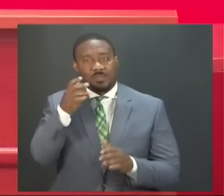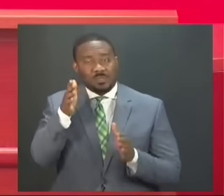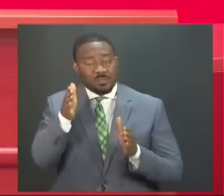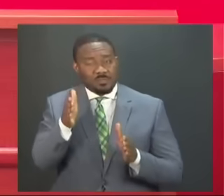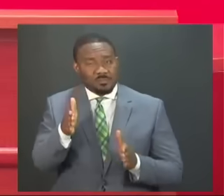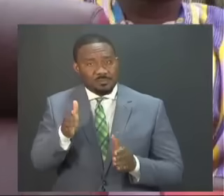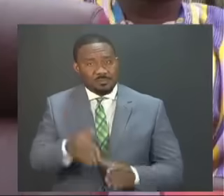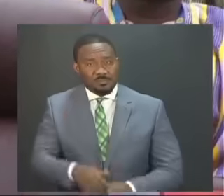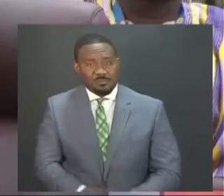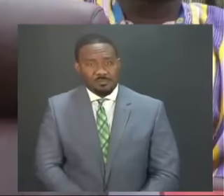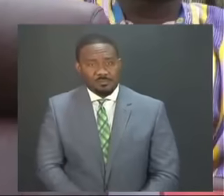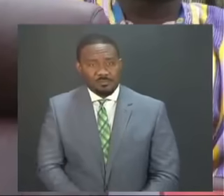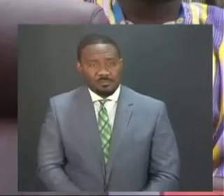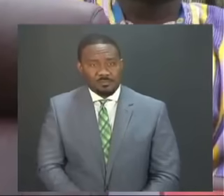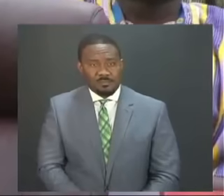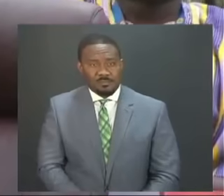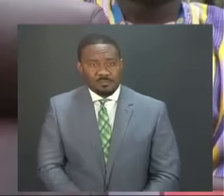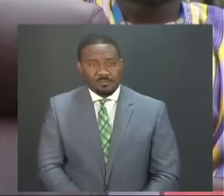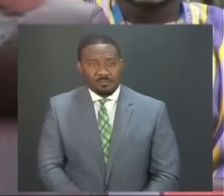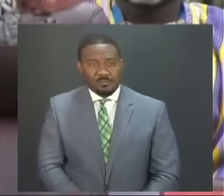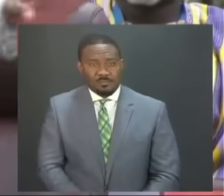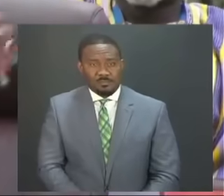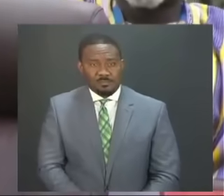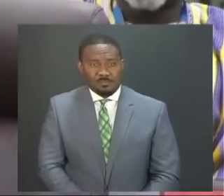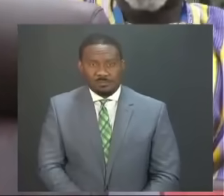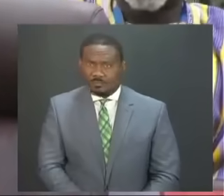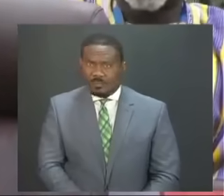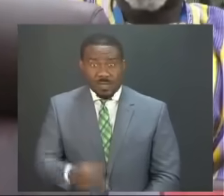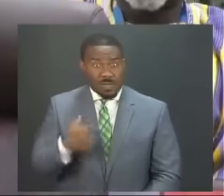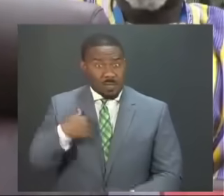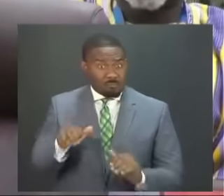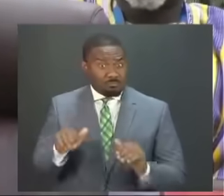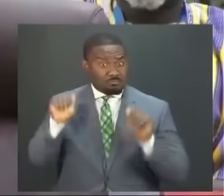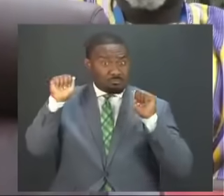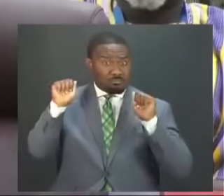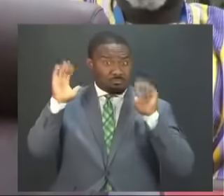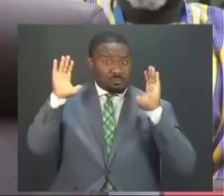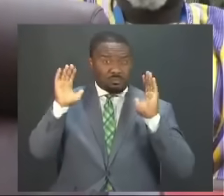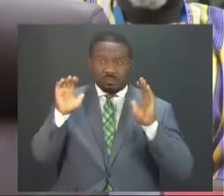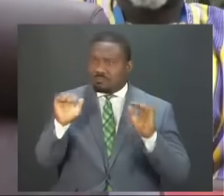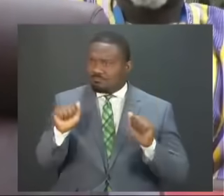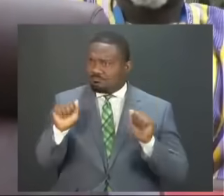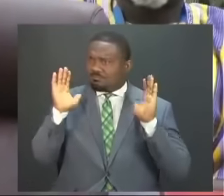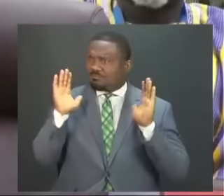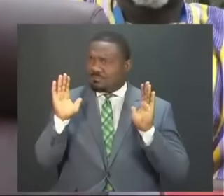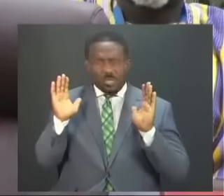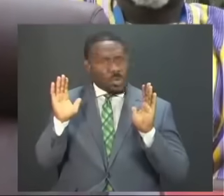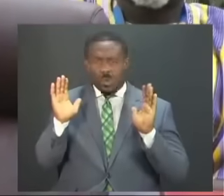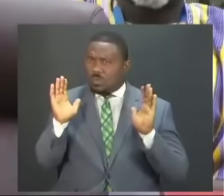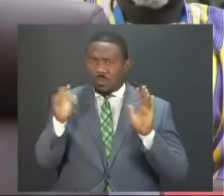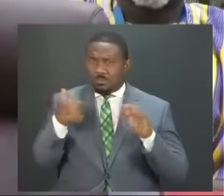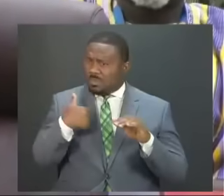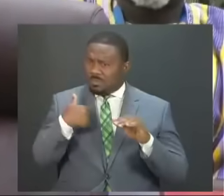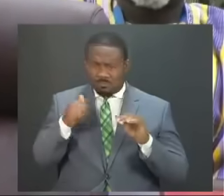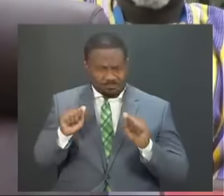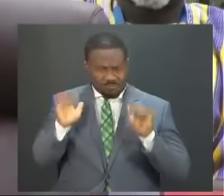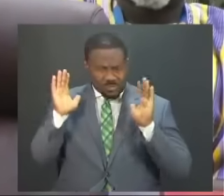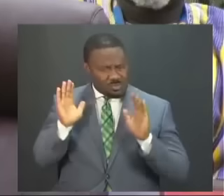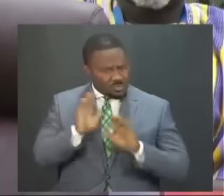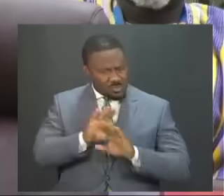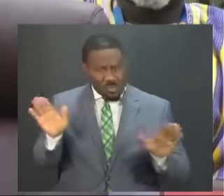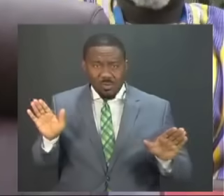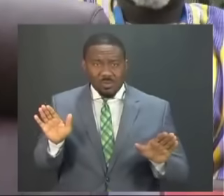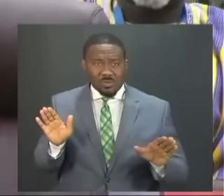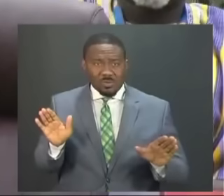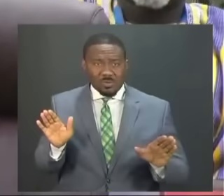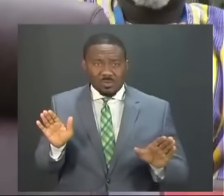Mr. Speaker, I have not yielded. I have not yielded. Mr. Speaker,